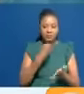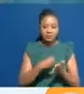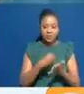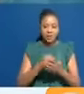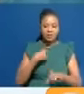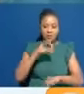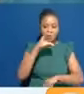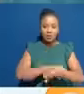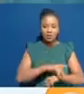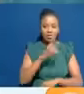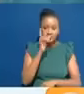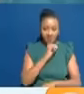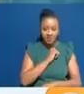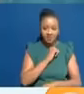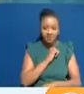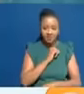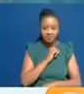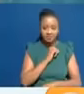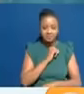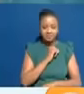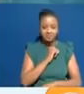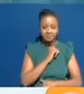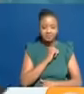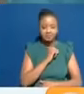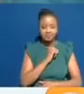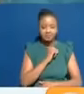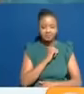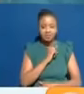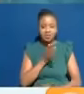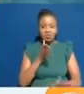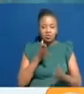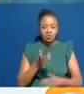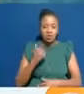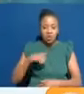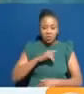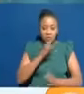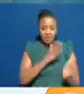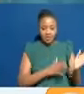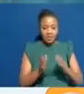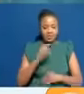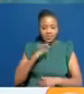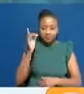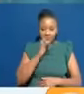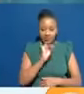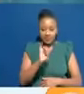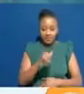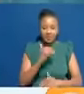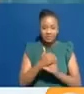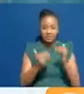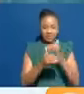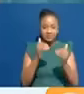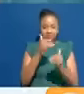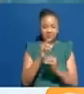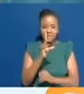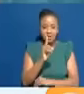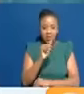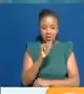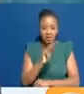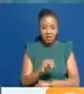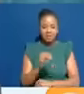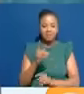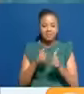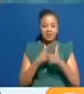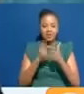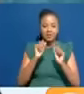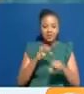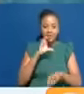tumepata ambayo ilikuwa imepotea. And we are going now to complete Itare Dam, tupate maji kuanzia